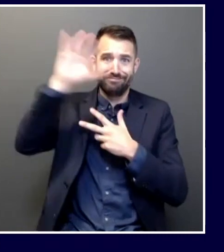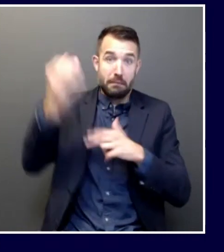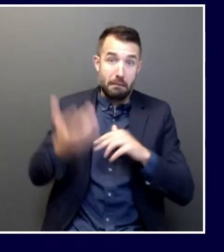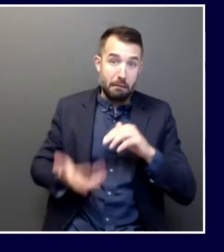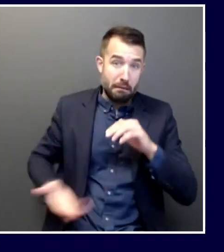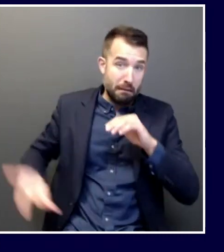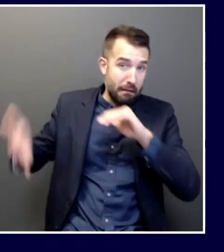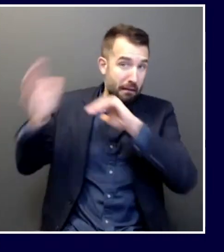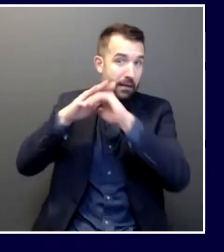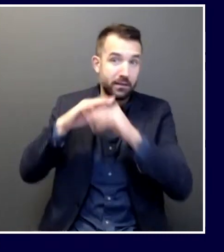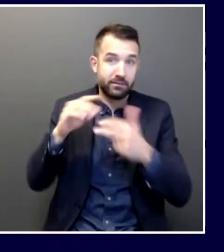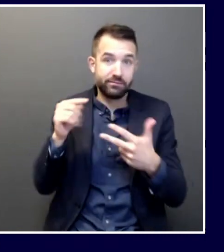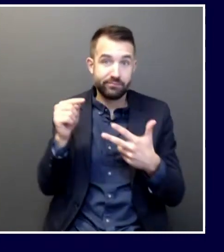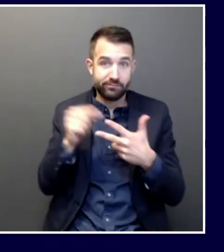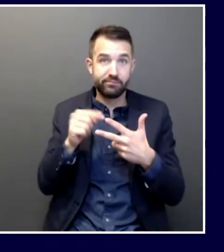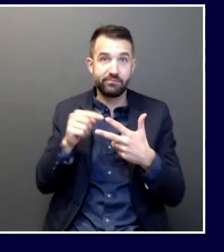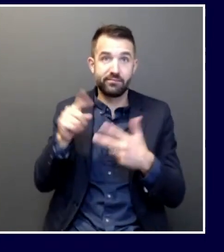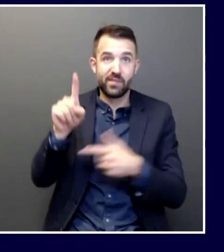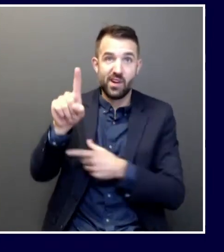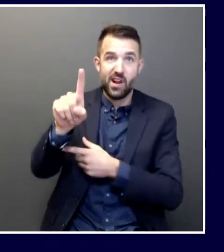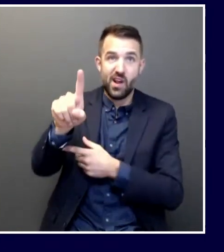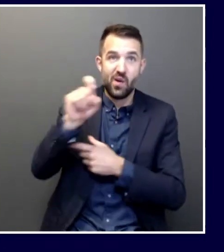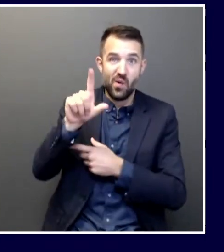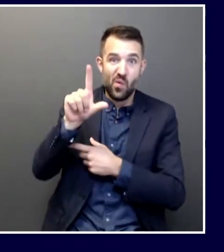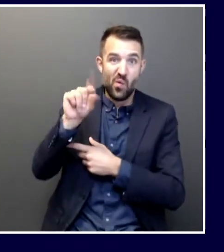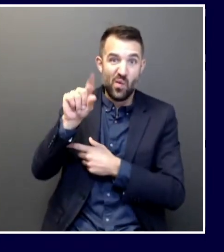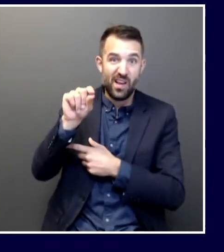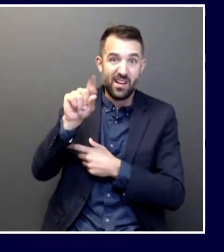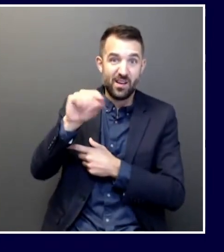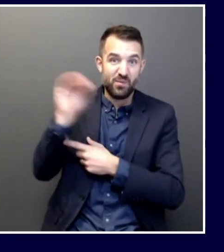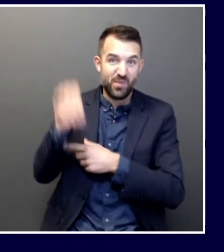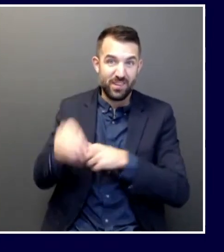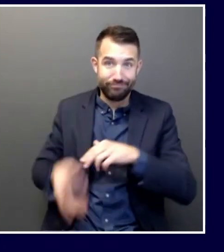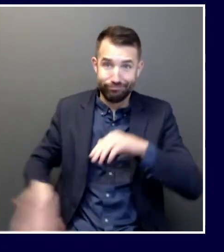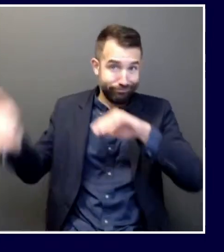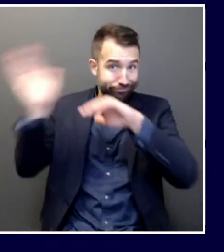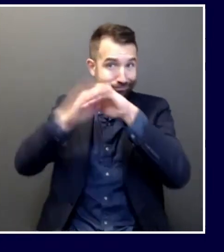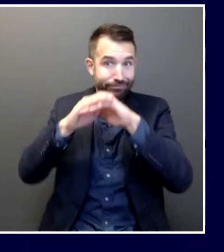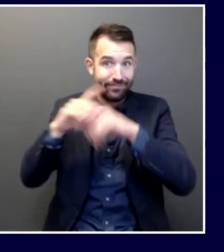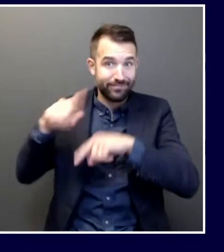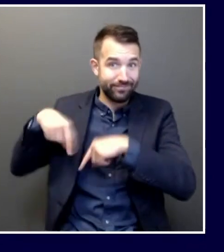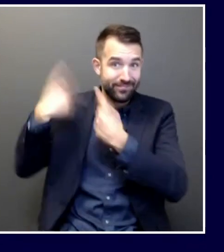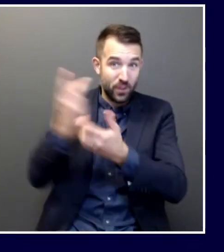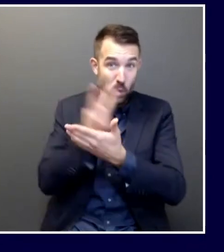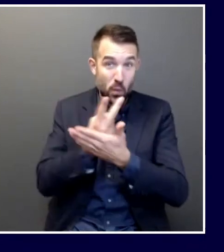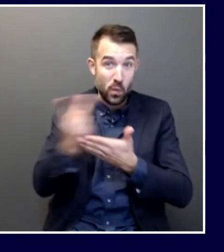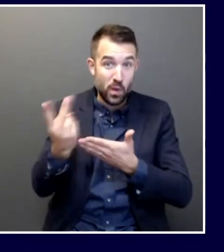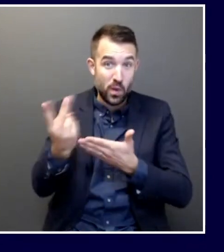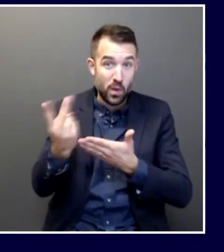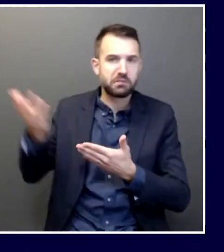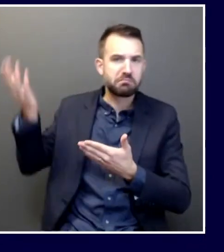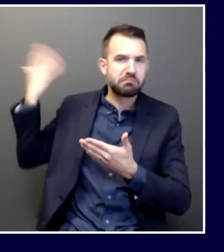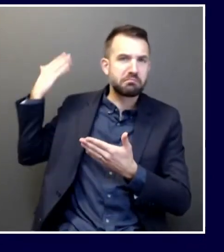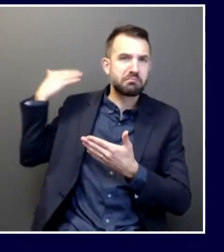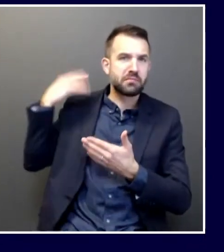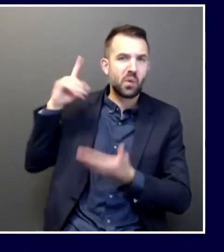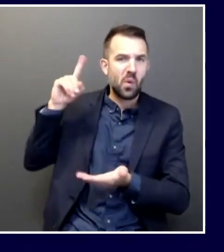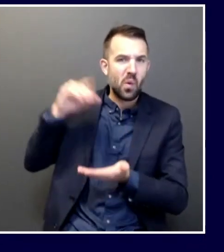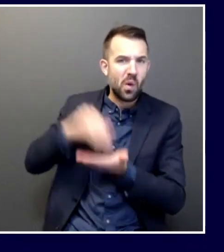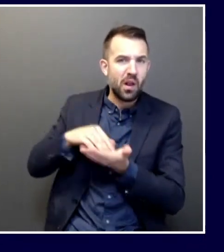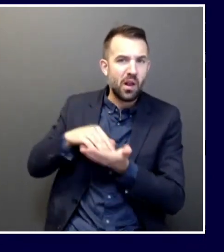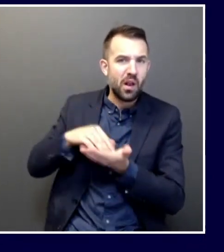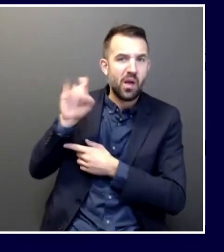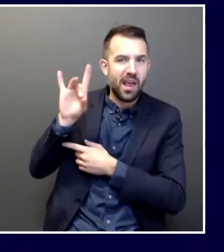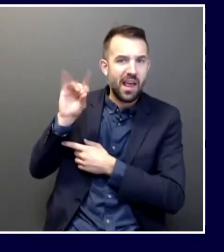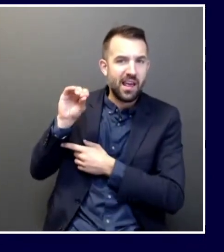by 120% just over the past 2 weeks, from around 1,180 doses 2 weeks ago